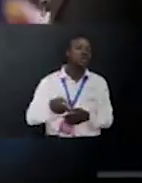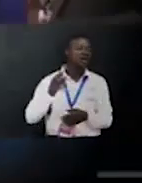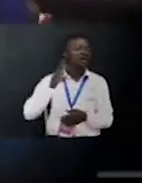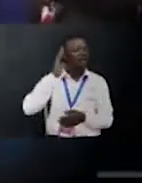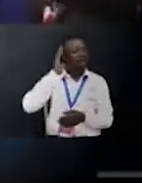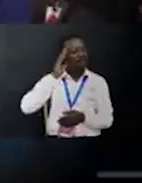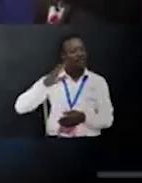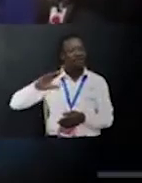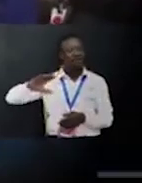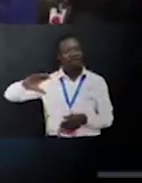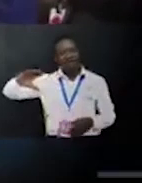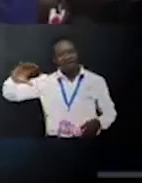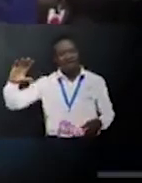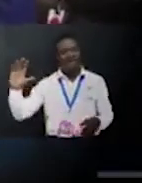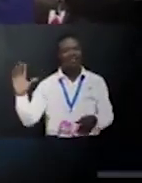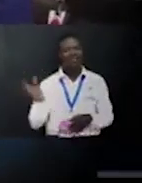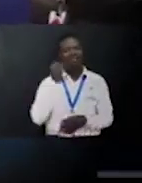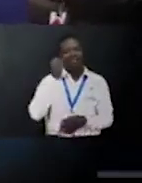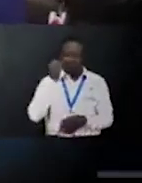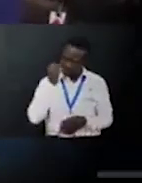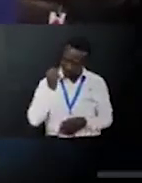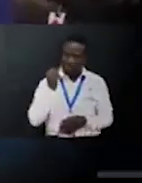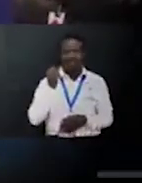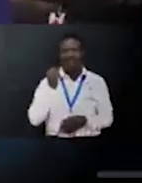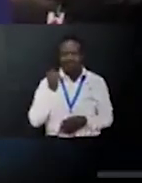new heights will be